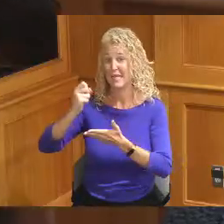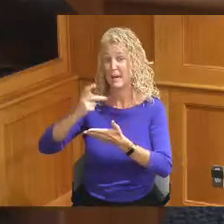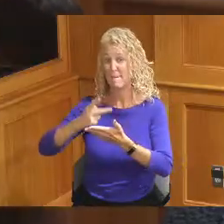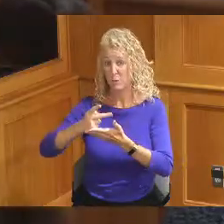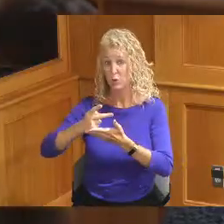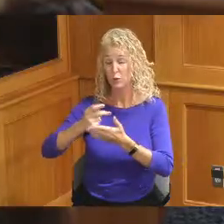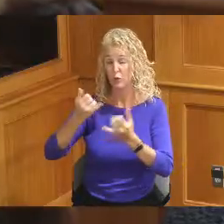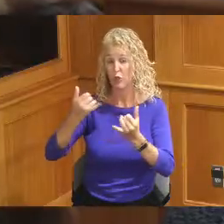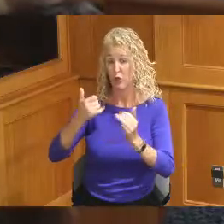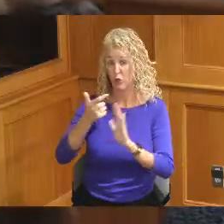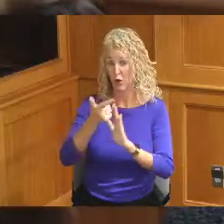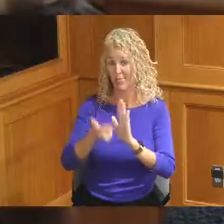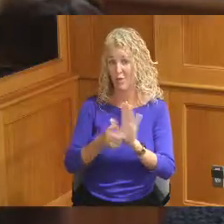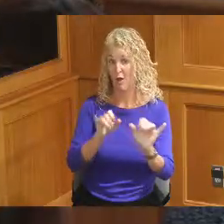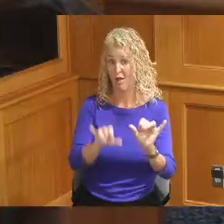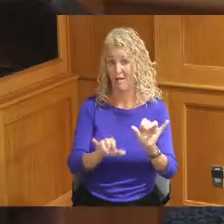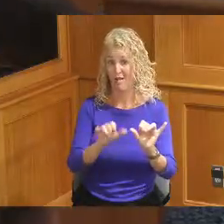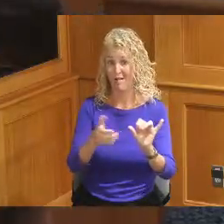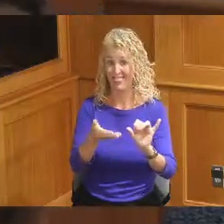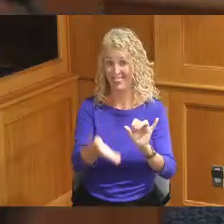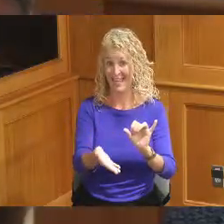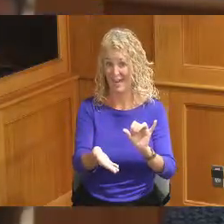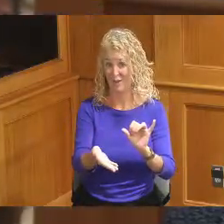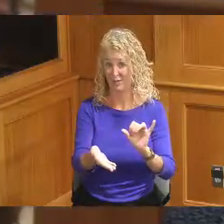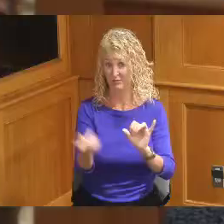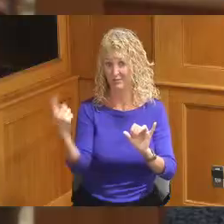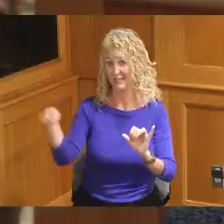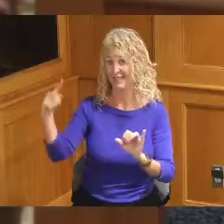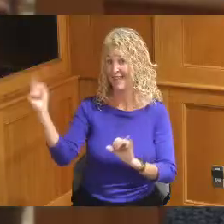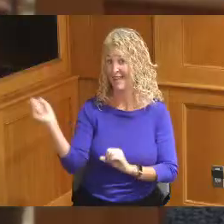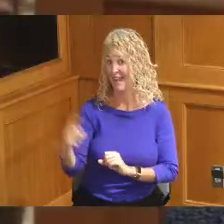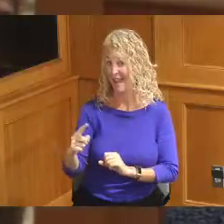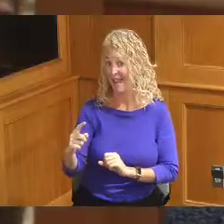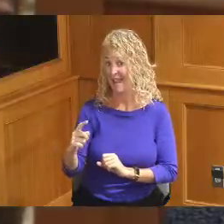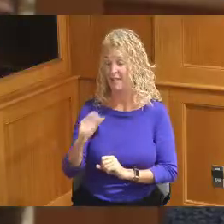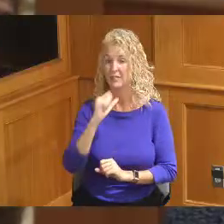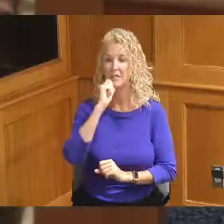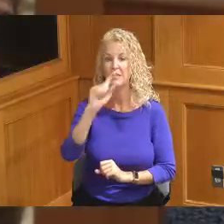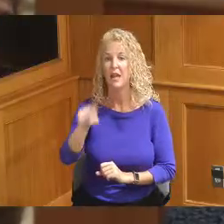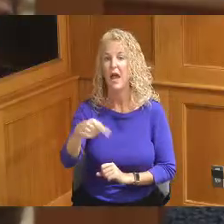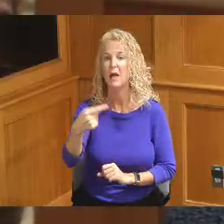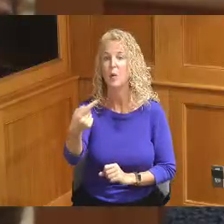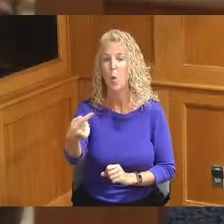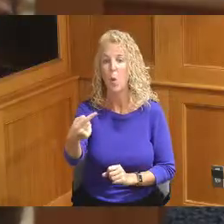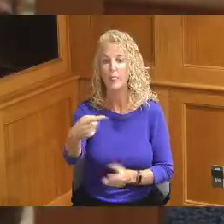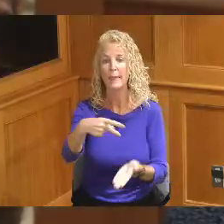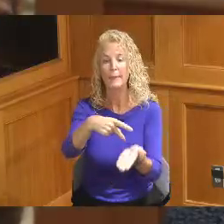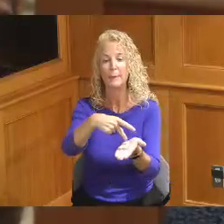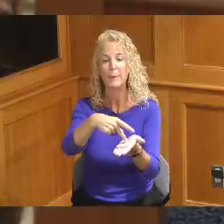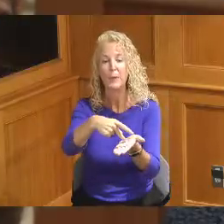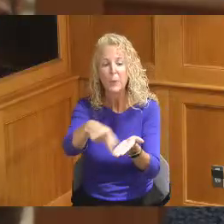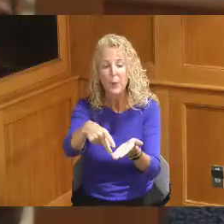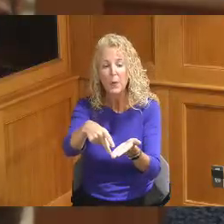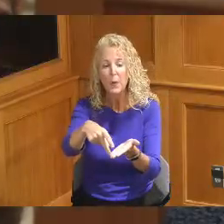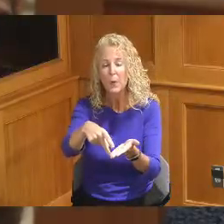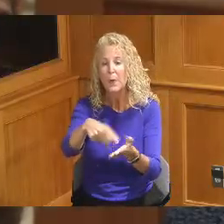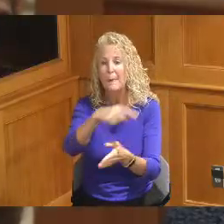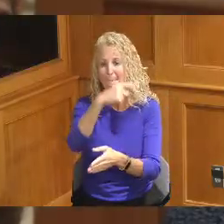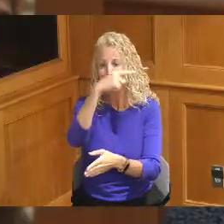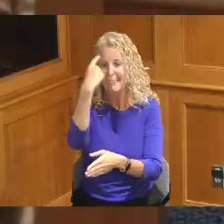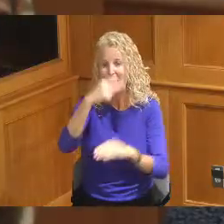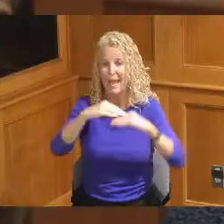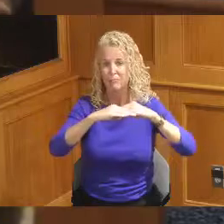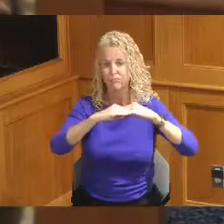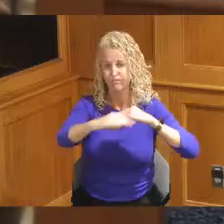ordinance, they wanted something other than a pure asphalt parking lot, which is what it